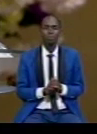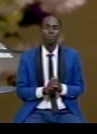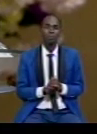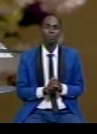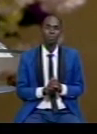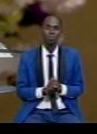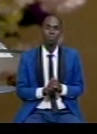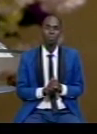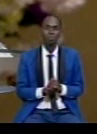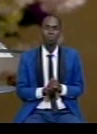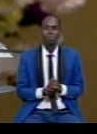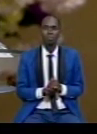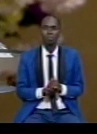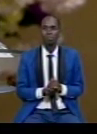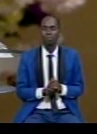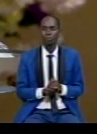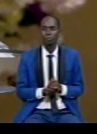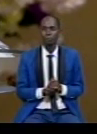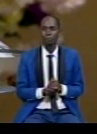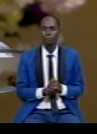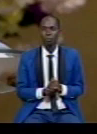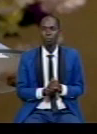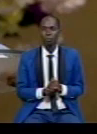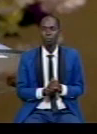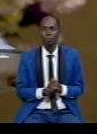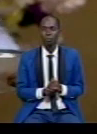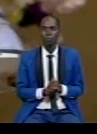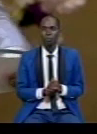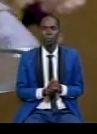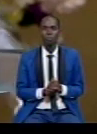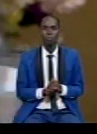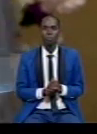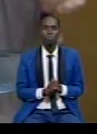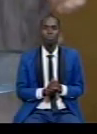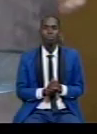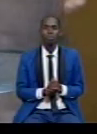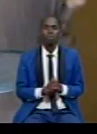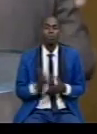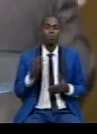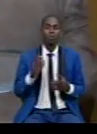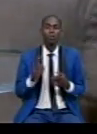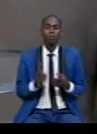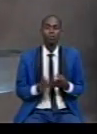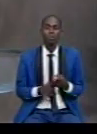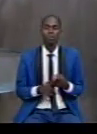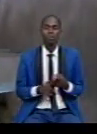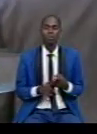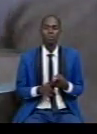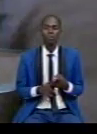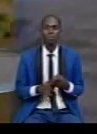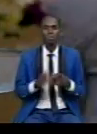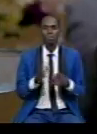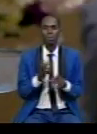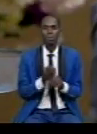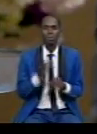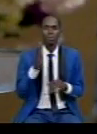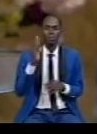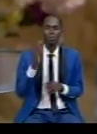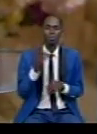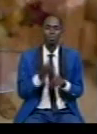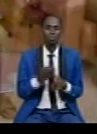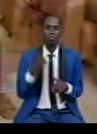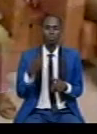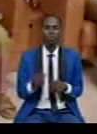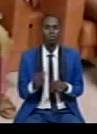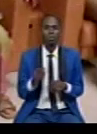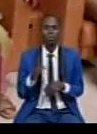massive and global celebration here tonight. I want to bring to you testimonies from the church official YouTube page, and here